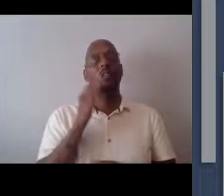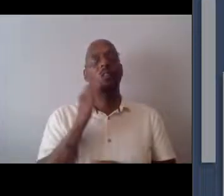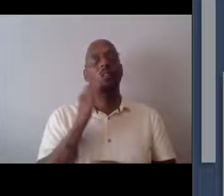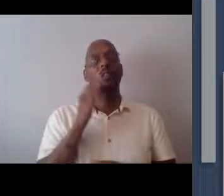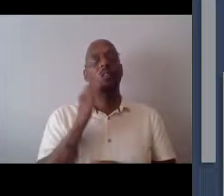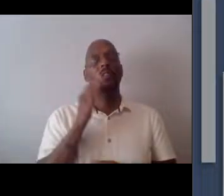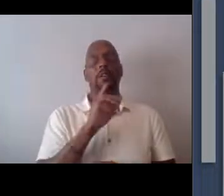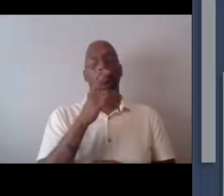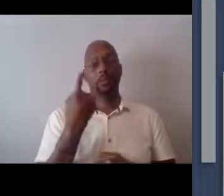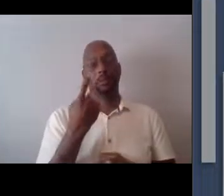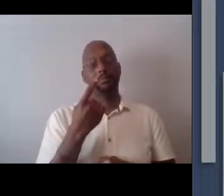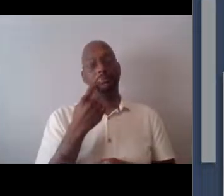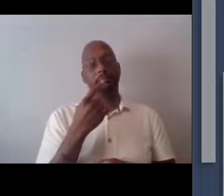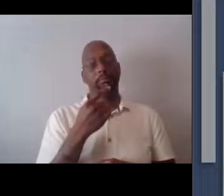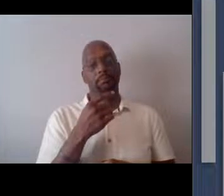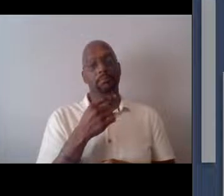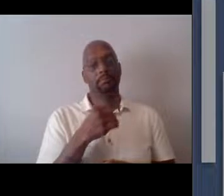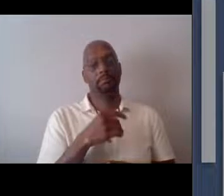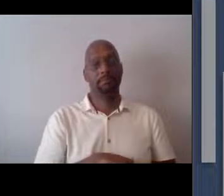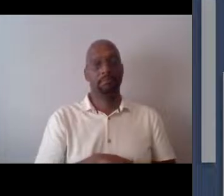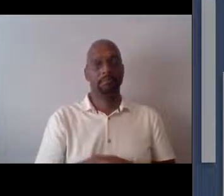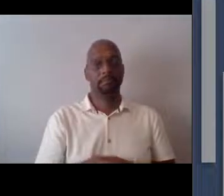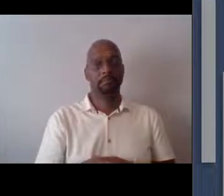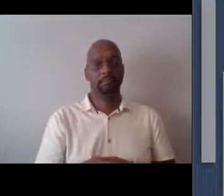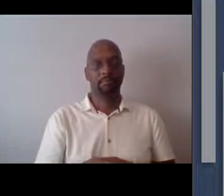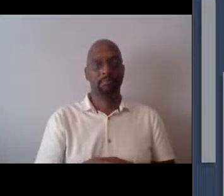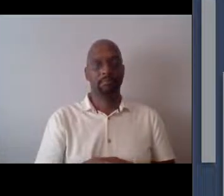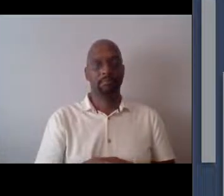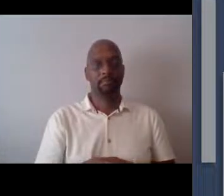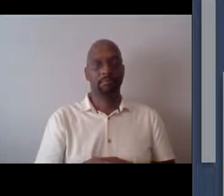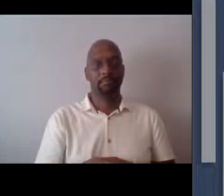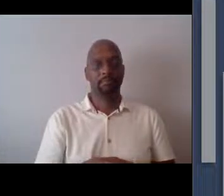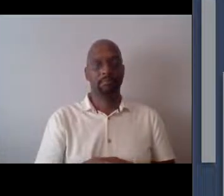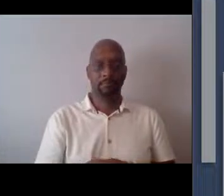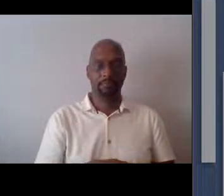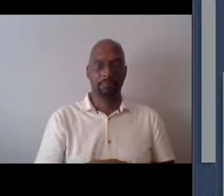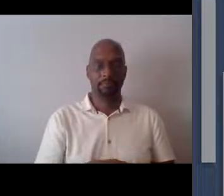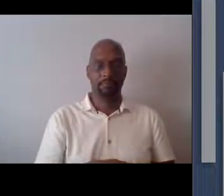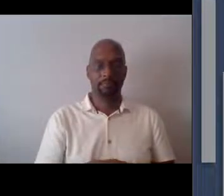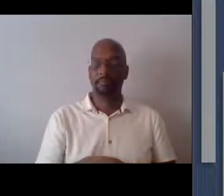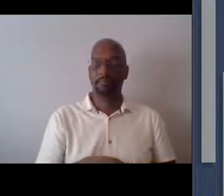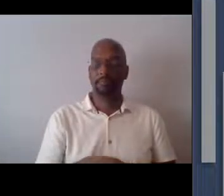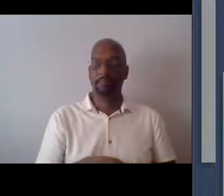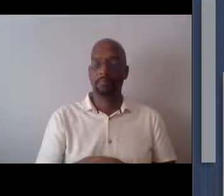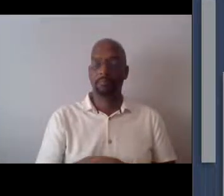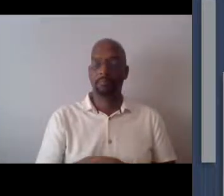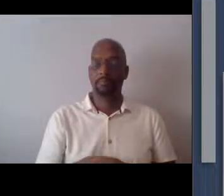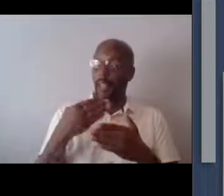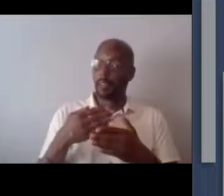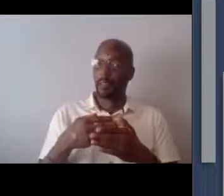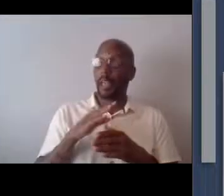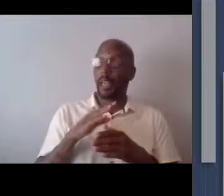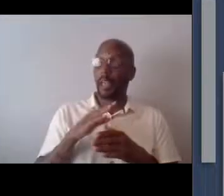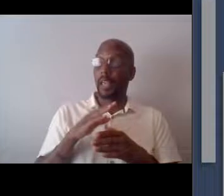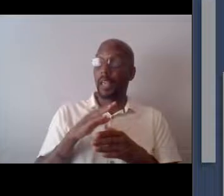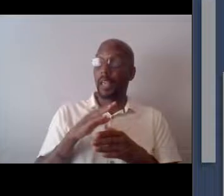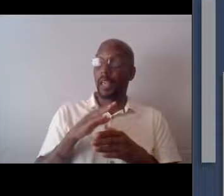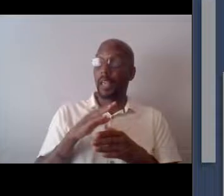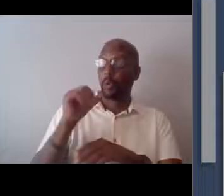Great points, Chair Eager. And Sequoia, first and foremost, I just want to thank you and your colleagues for the great work and the passion